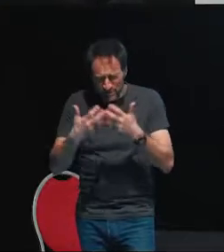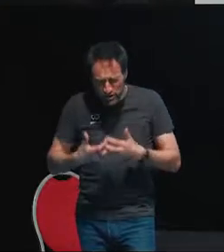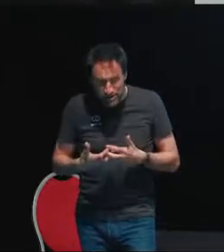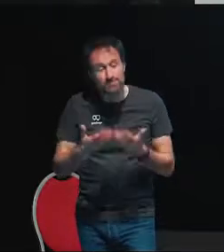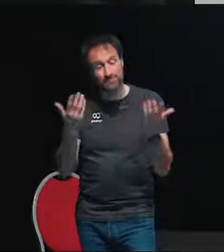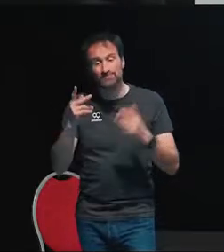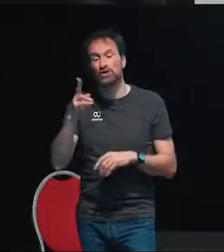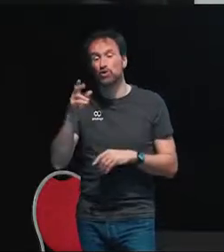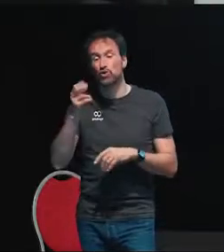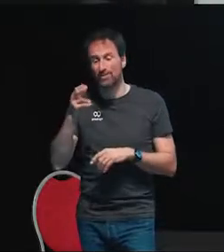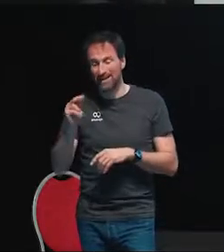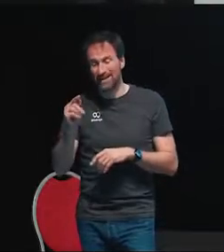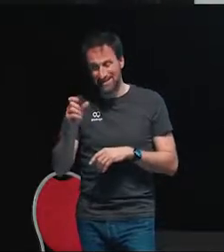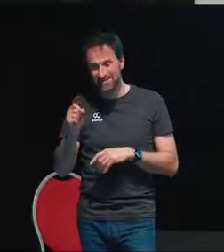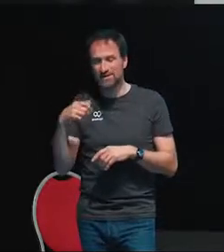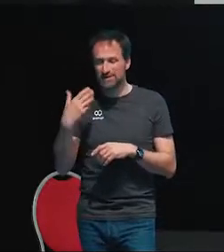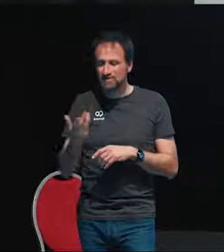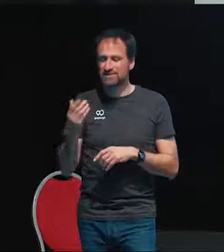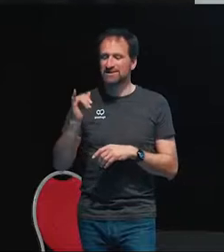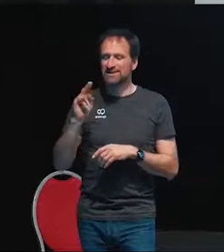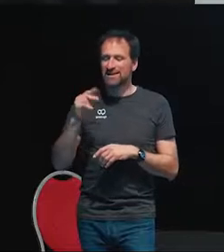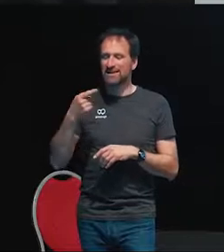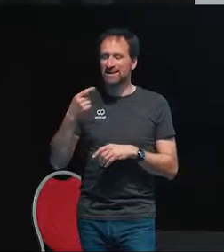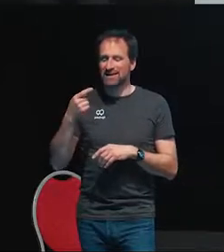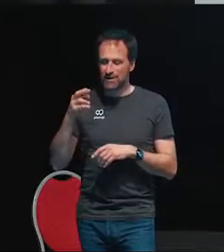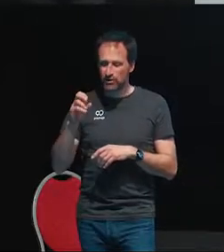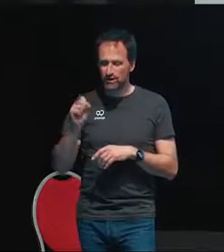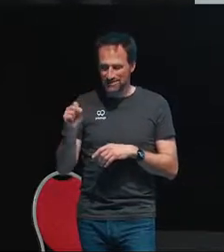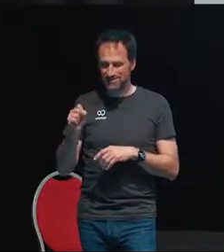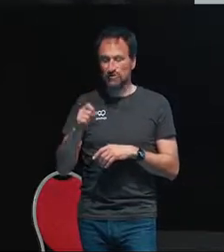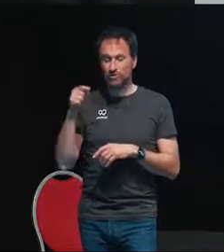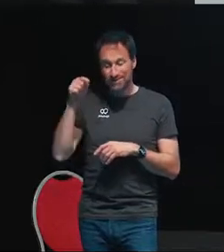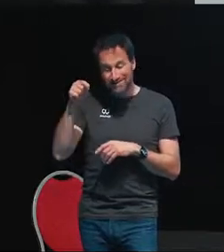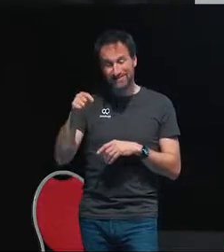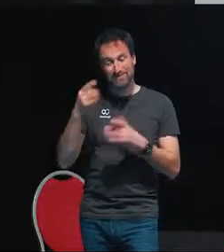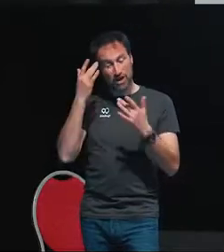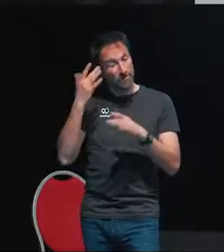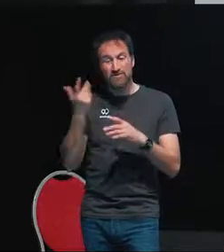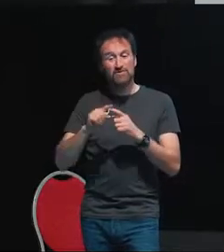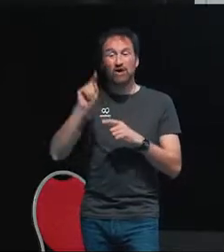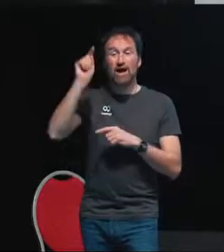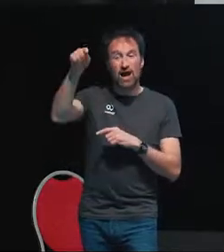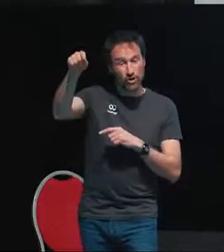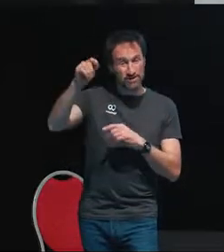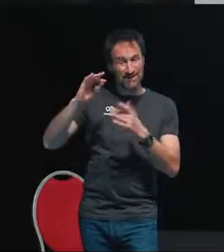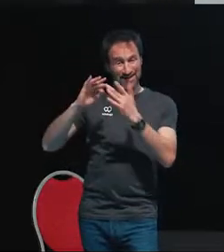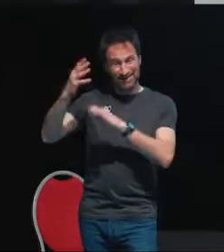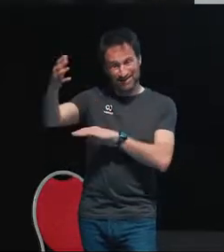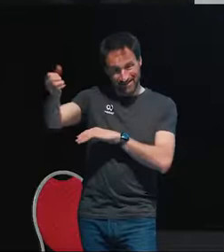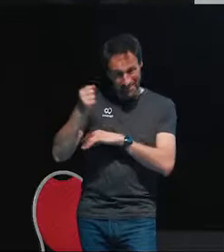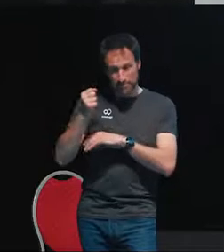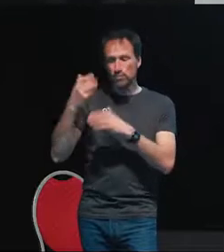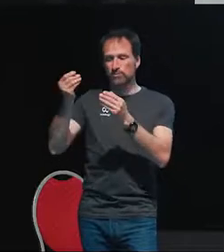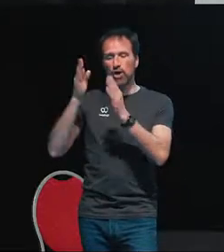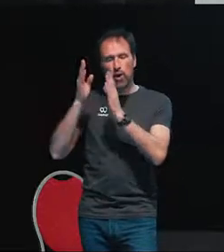kubernetes called ingress and ingress basically allows you to route traffic that is coming from the outside Internet and given a hostname and a path